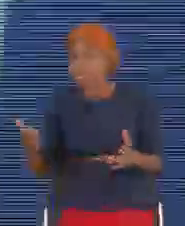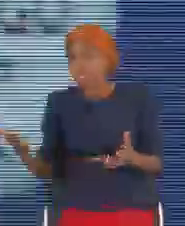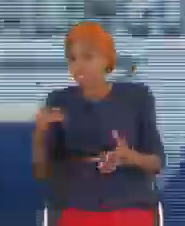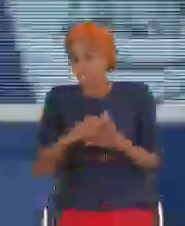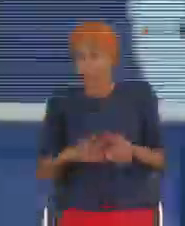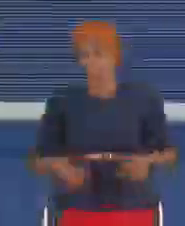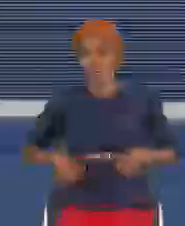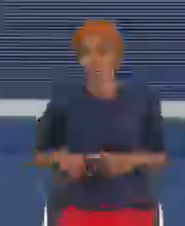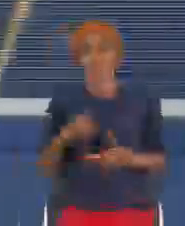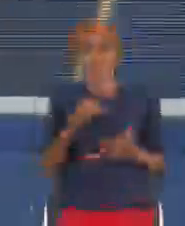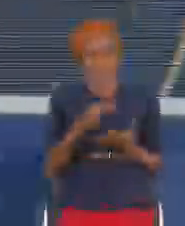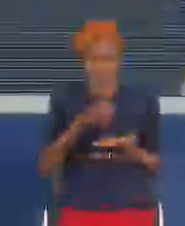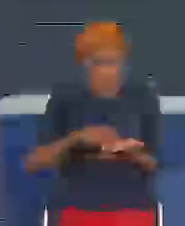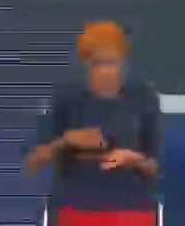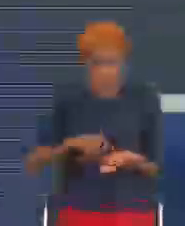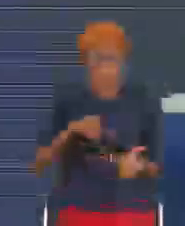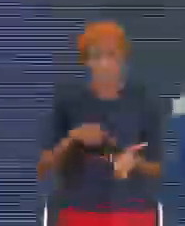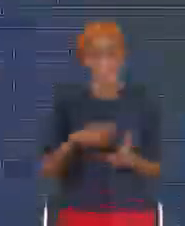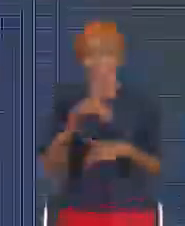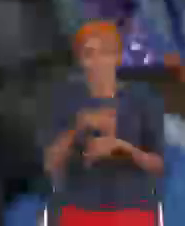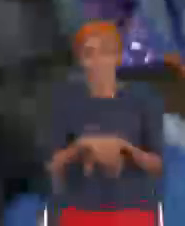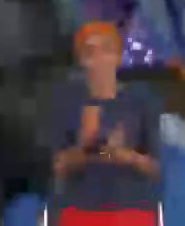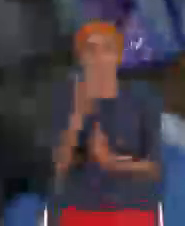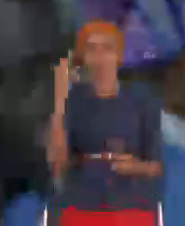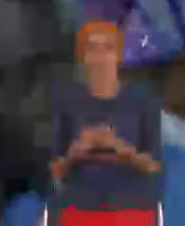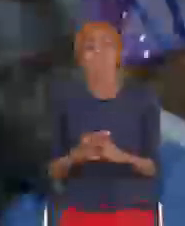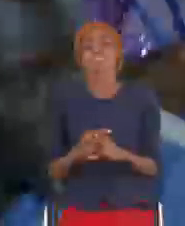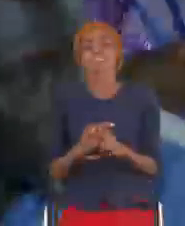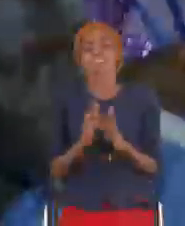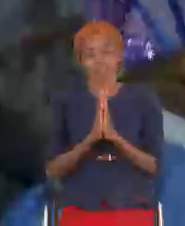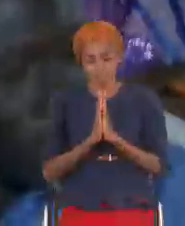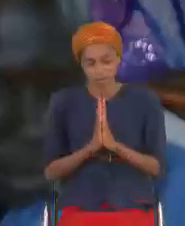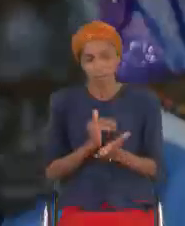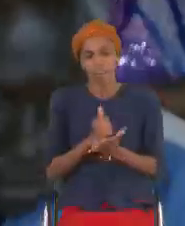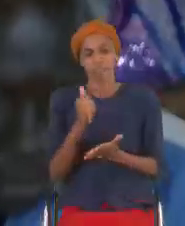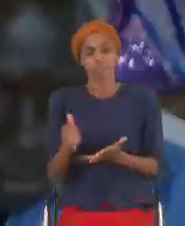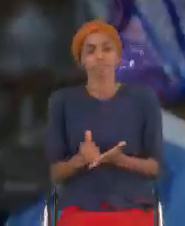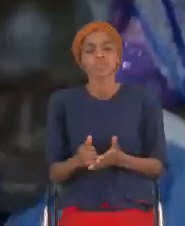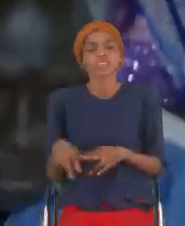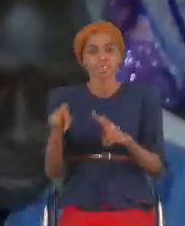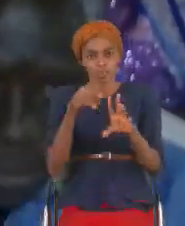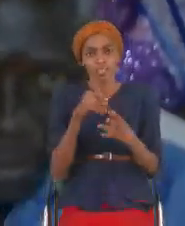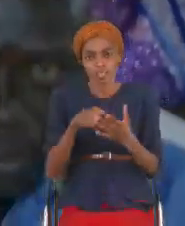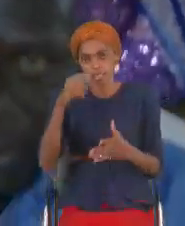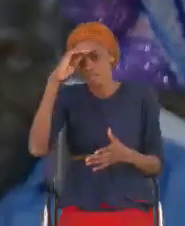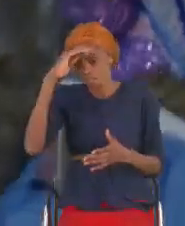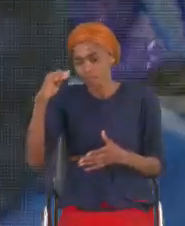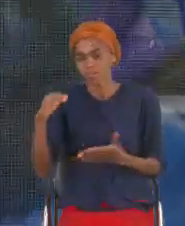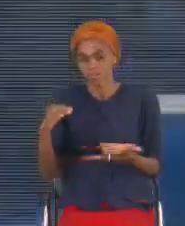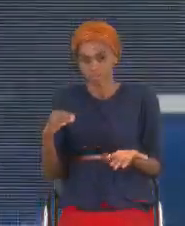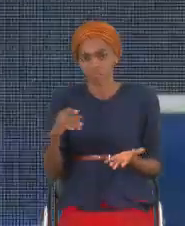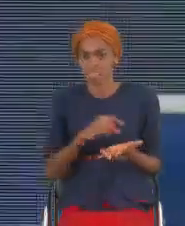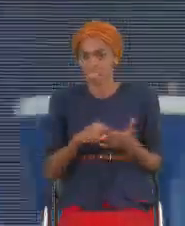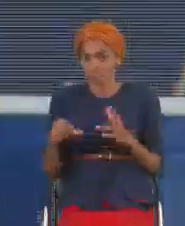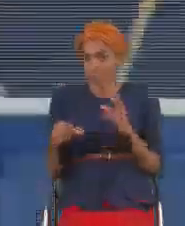life, it will cancel tonight in Jesus' name. Look at this man. Look at him in verse